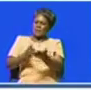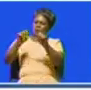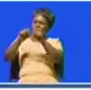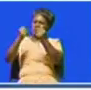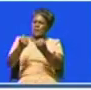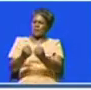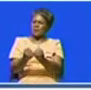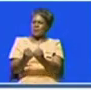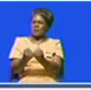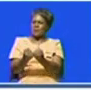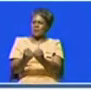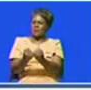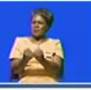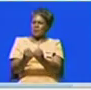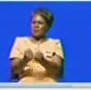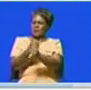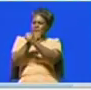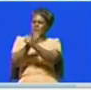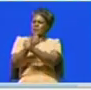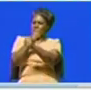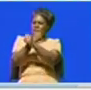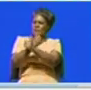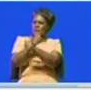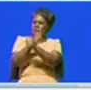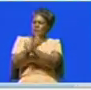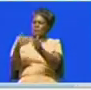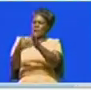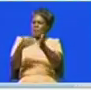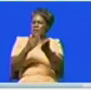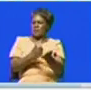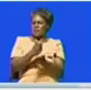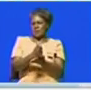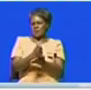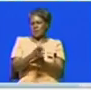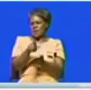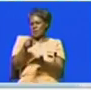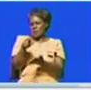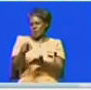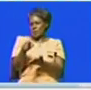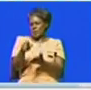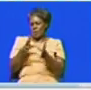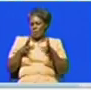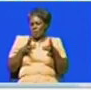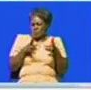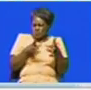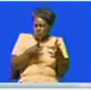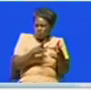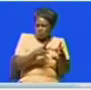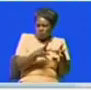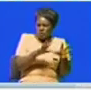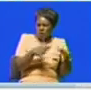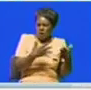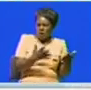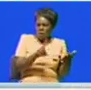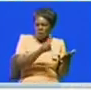society perennially in defense, in denial of justice, then you are pushing them to the wall to the point